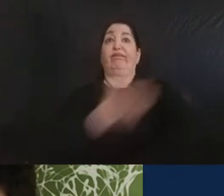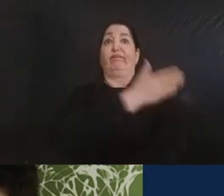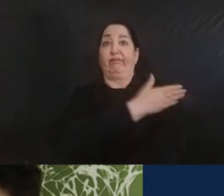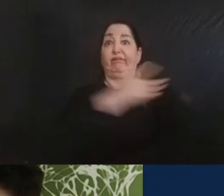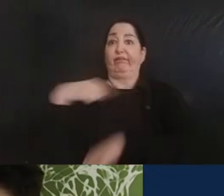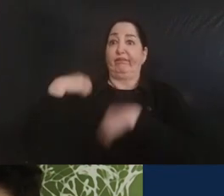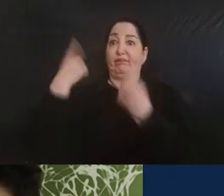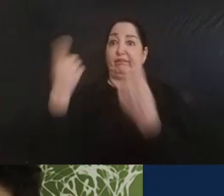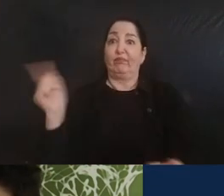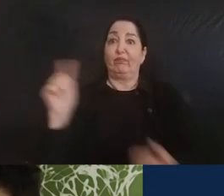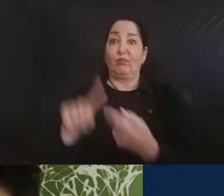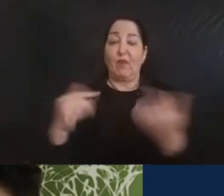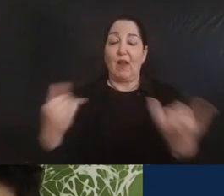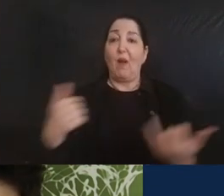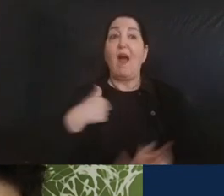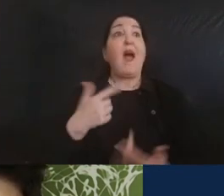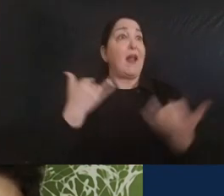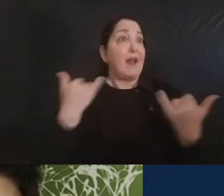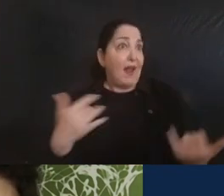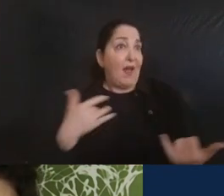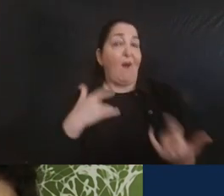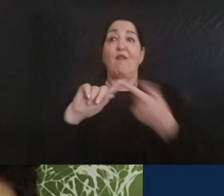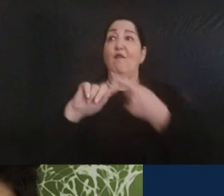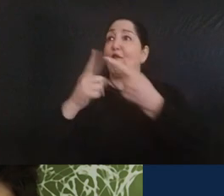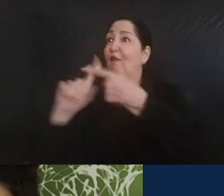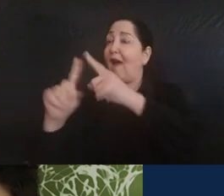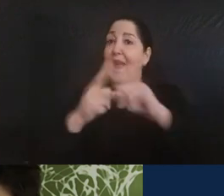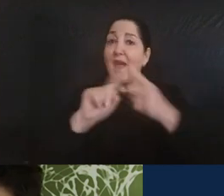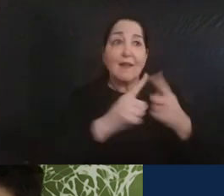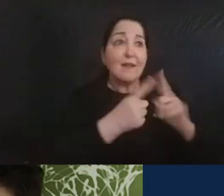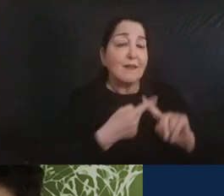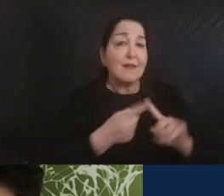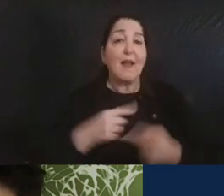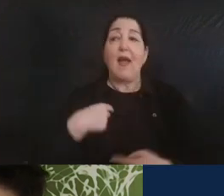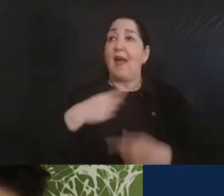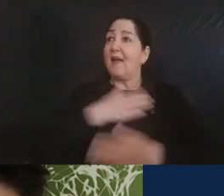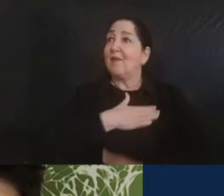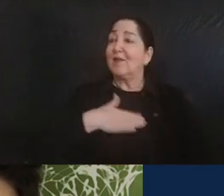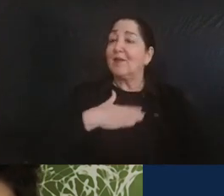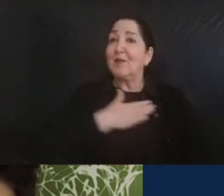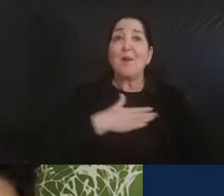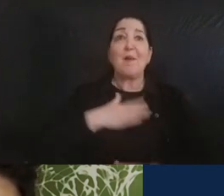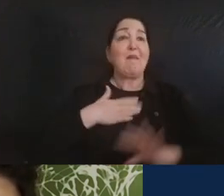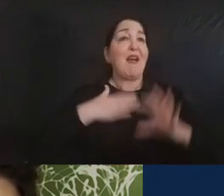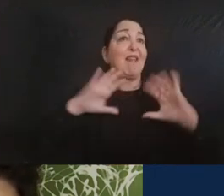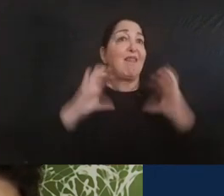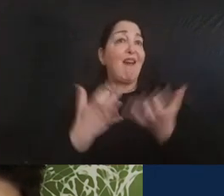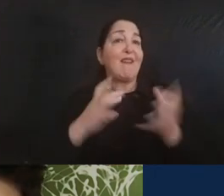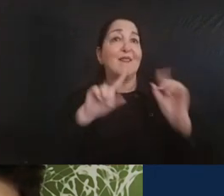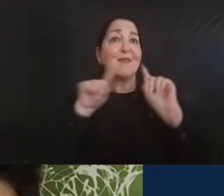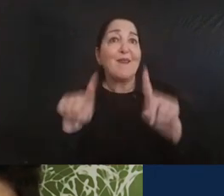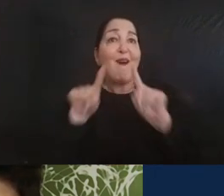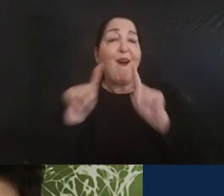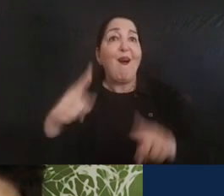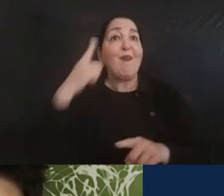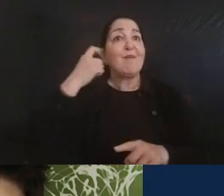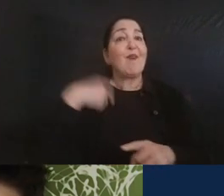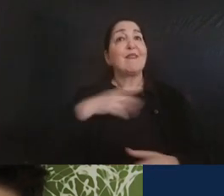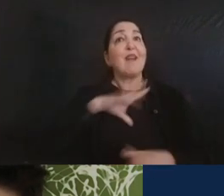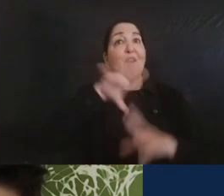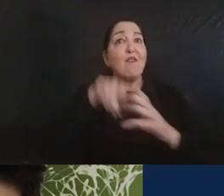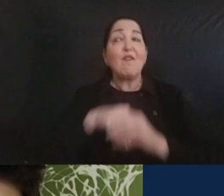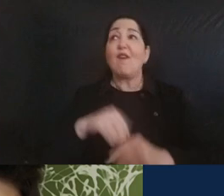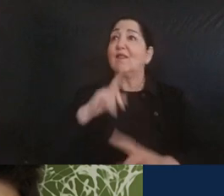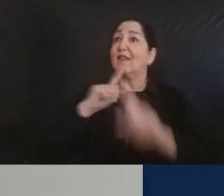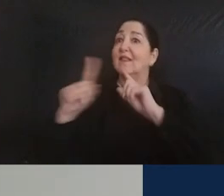and I have friends now, and I enjoy my classes because I can engage